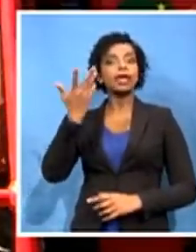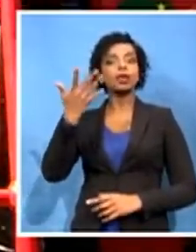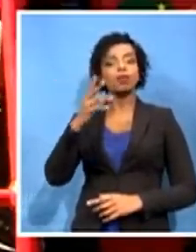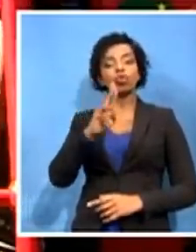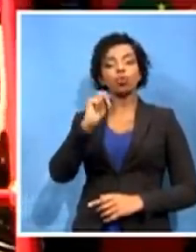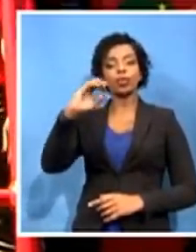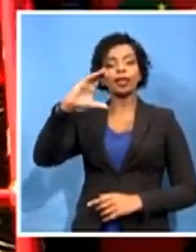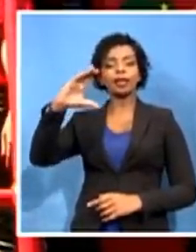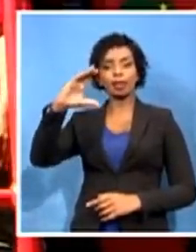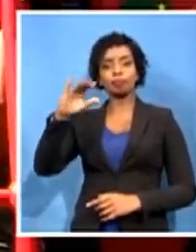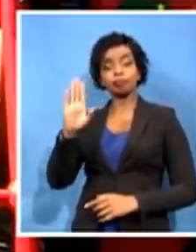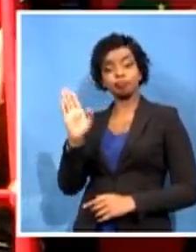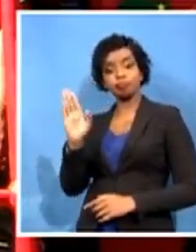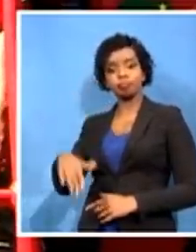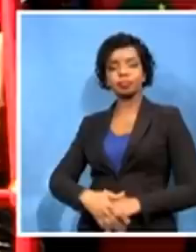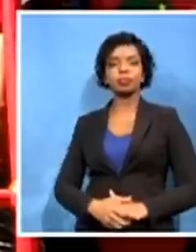Amanda.